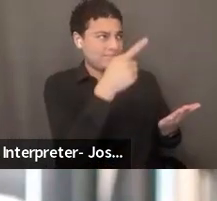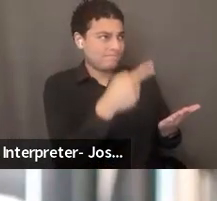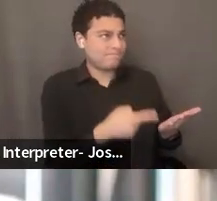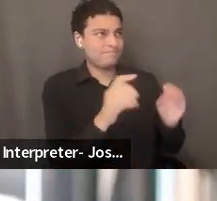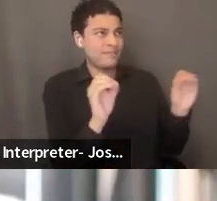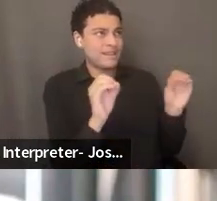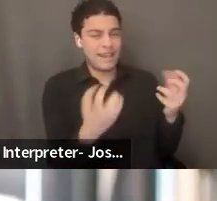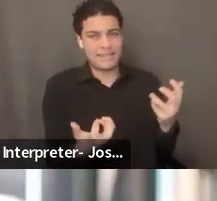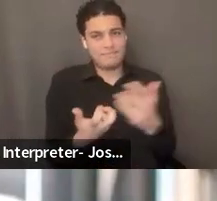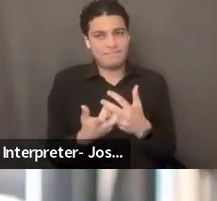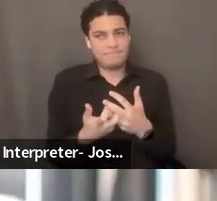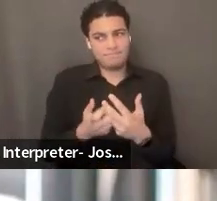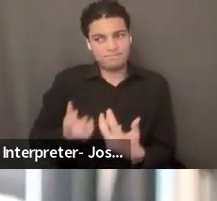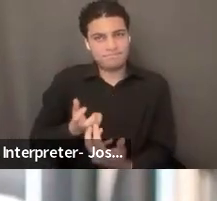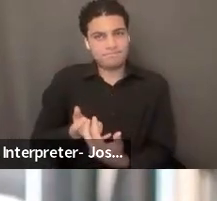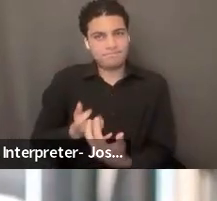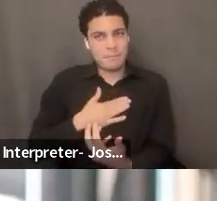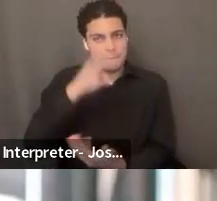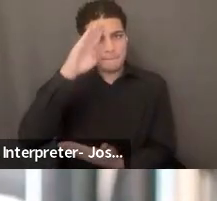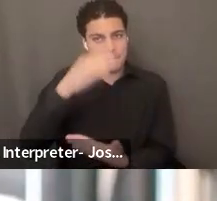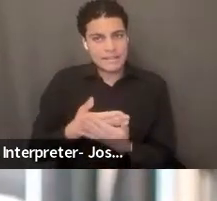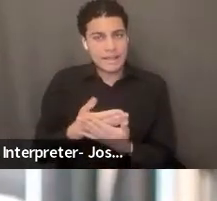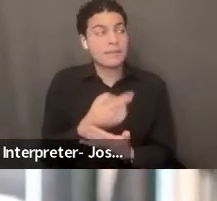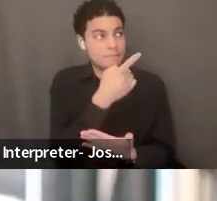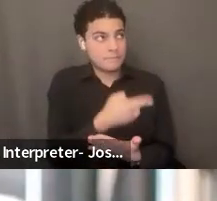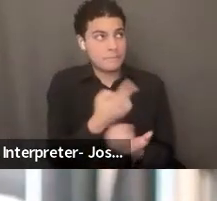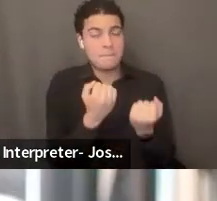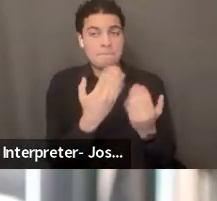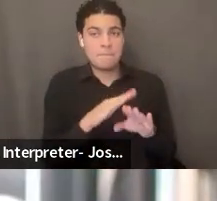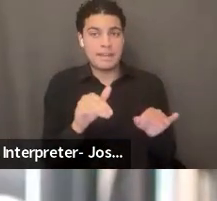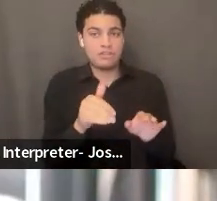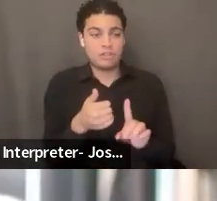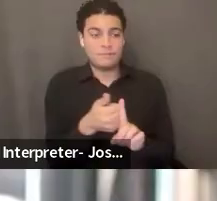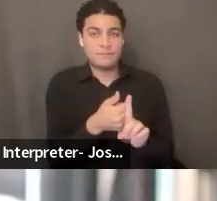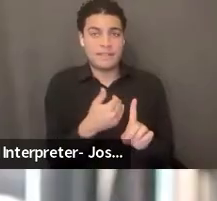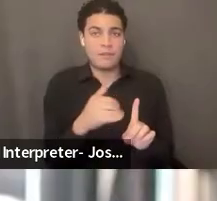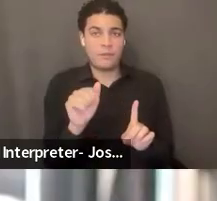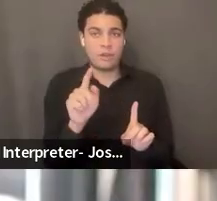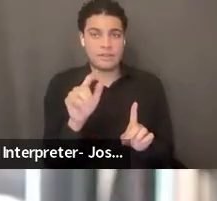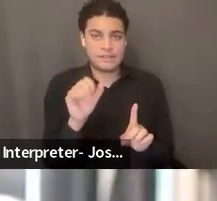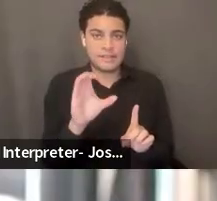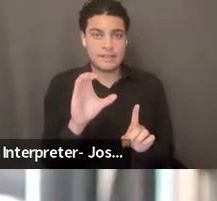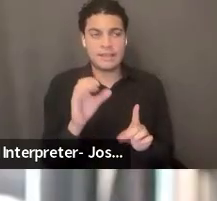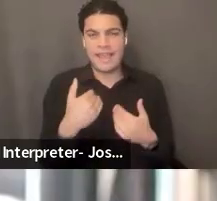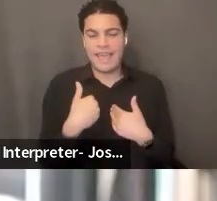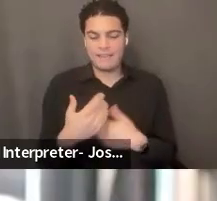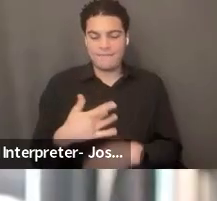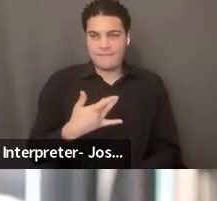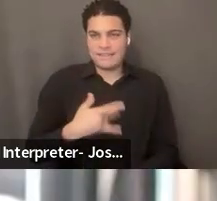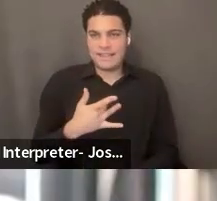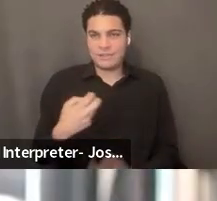have autism and or a disability have sensory issues. Things like bracelets,